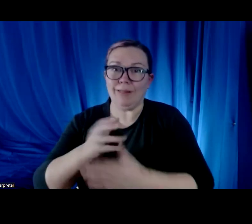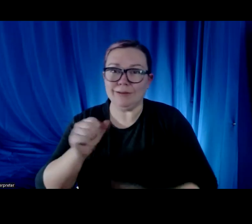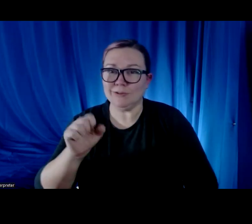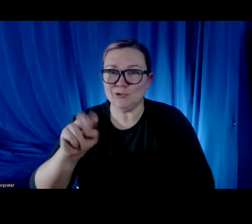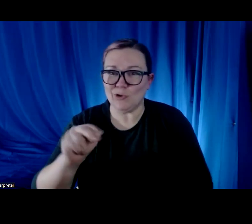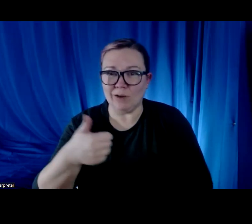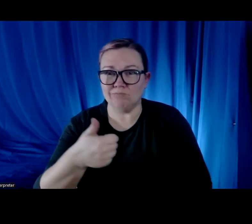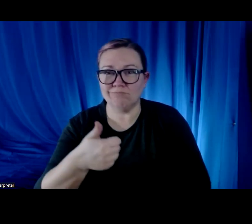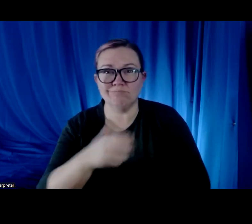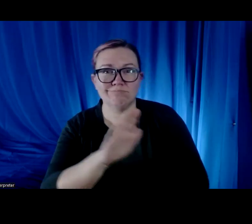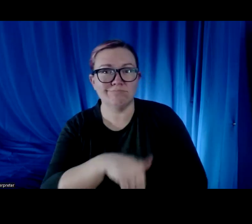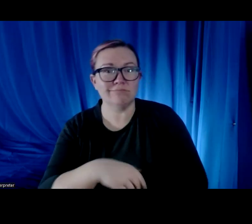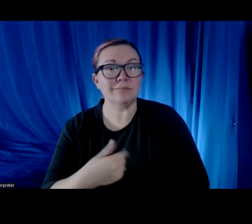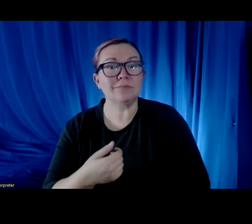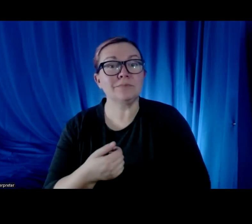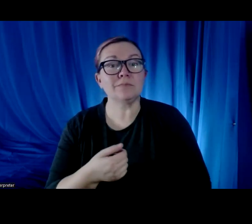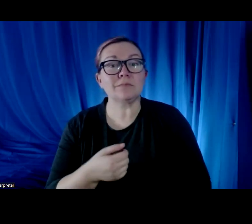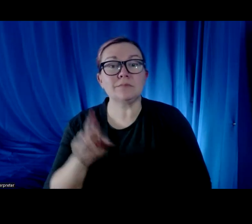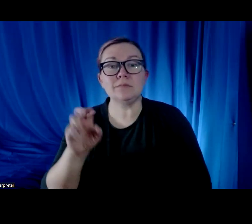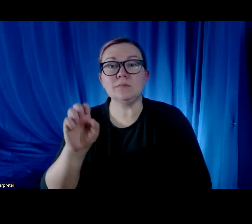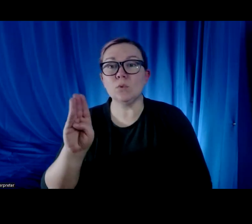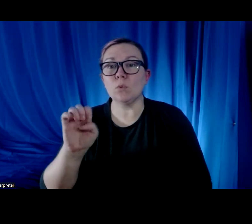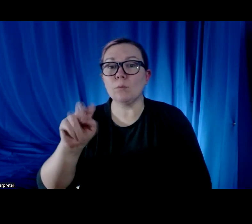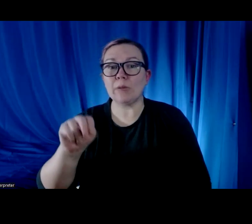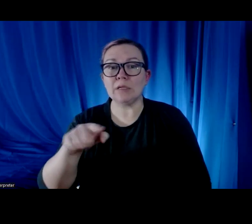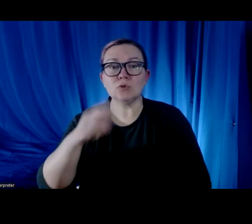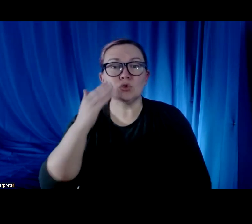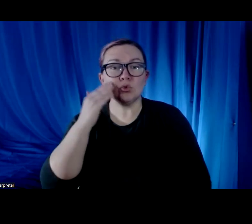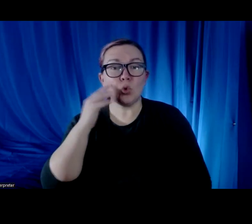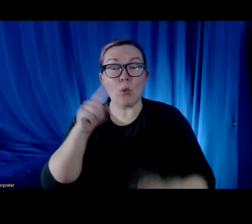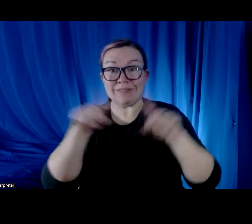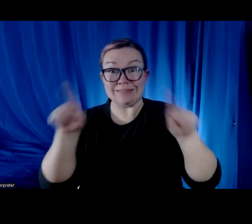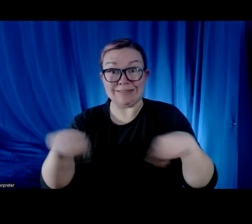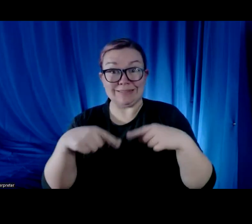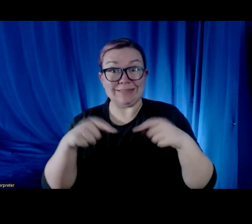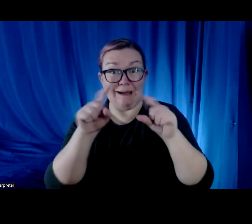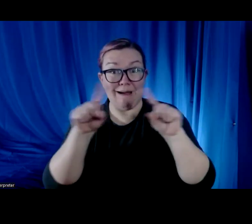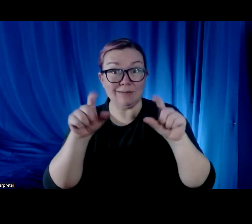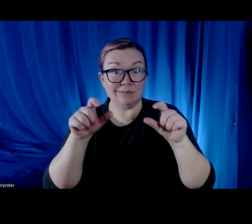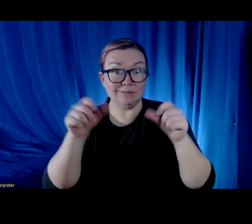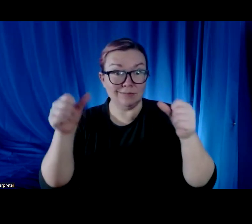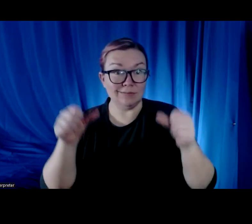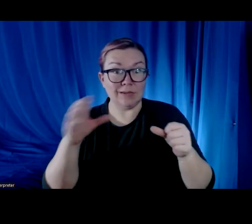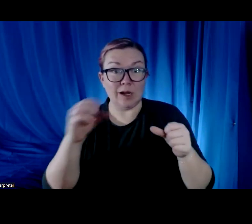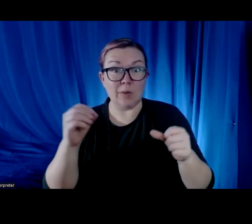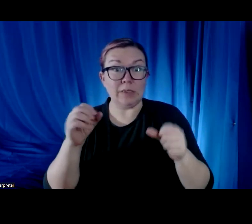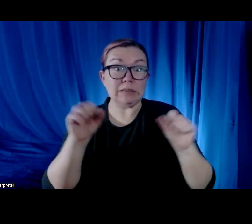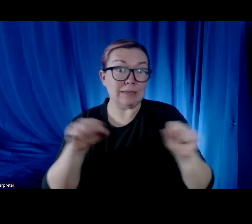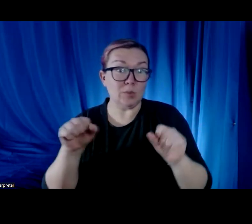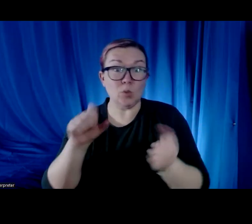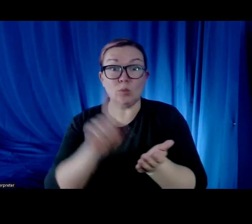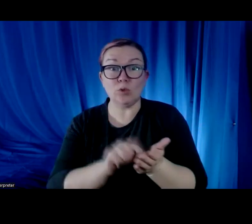Robin. Um, do you know if the sign company is capable of printing in